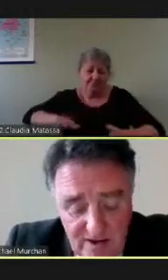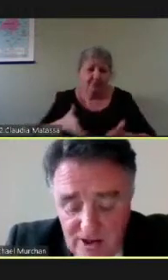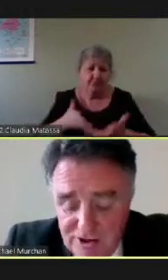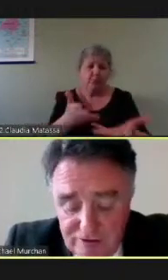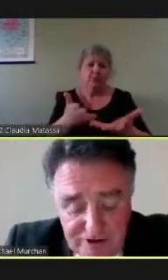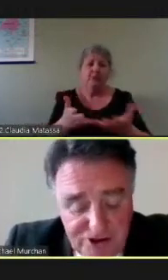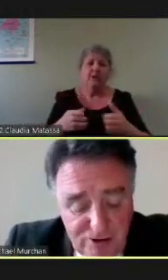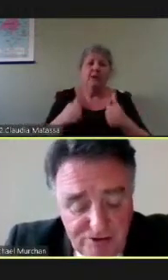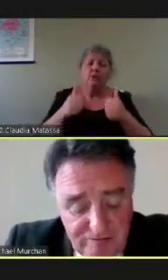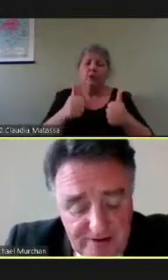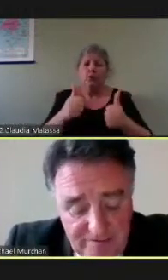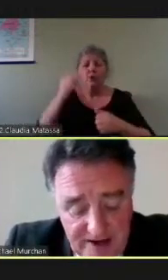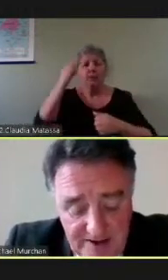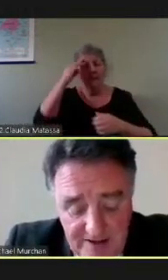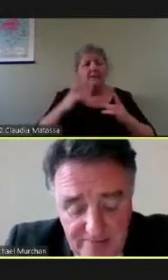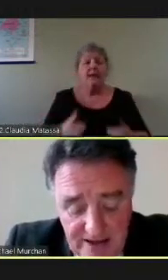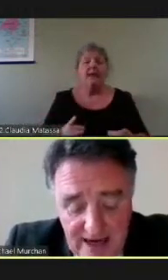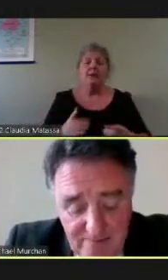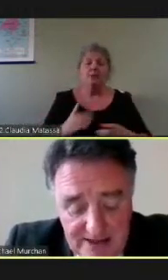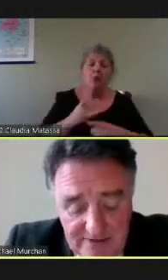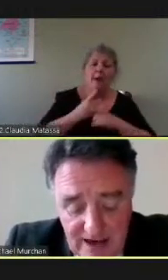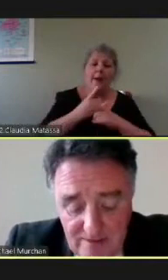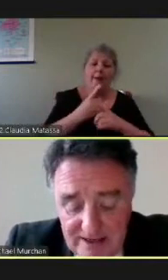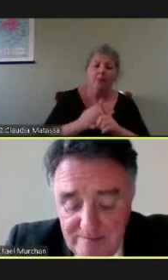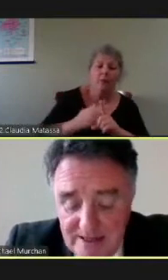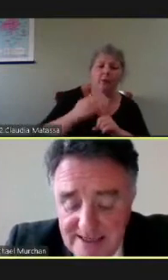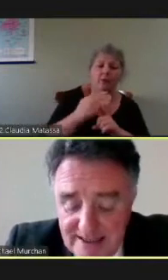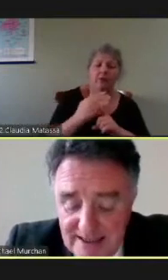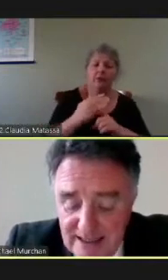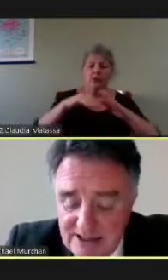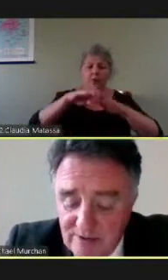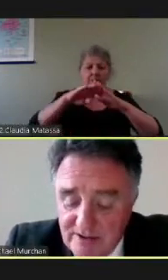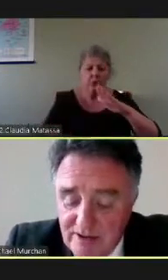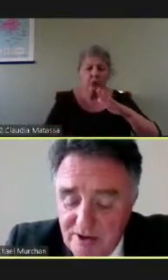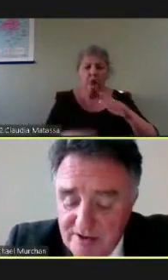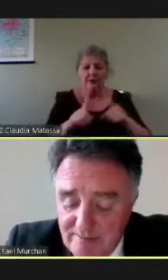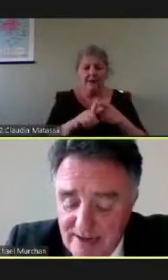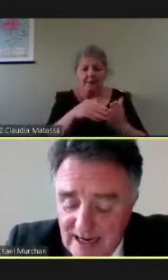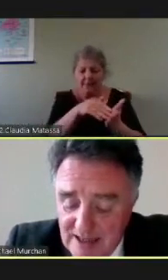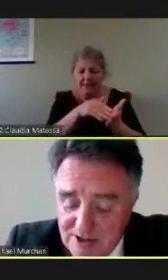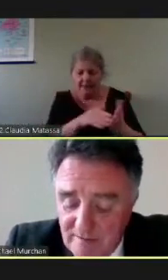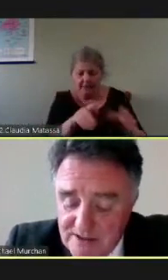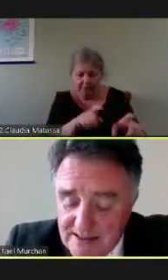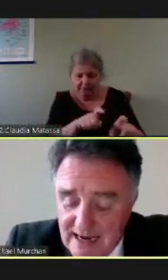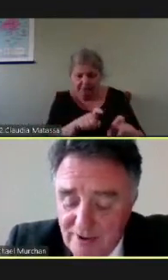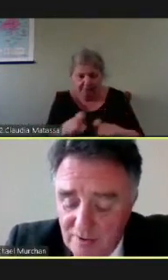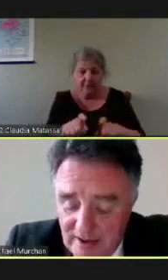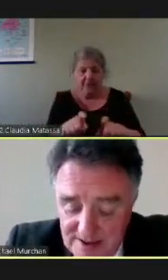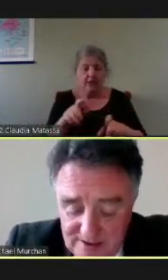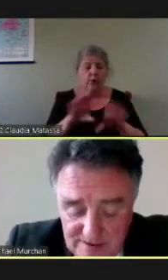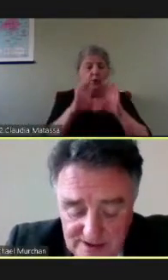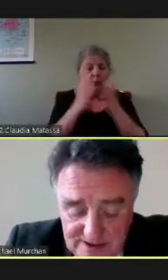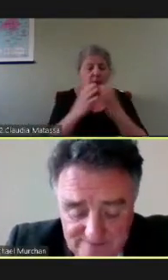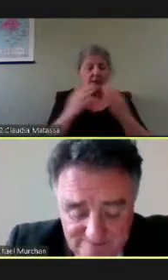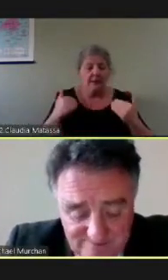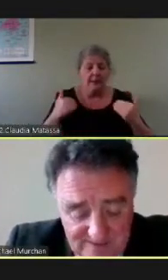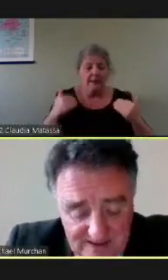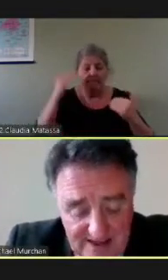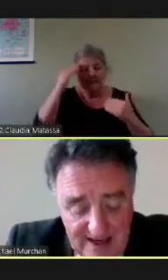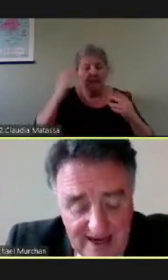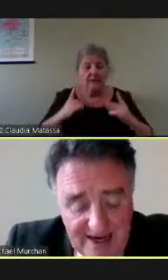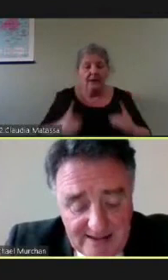recovery, to reduce reoffending by developing and maintaining links with community mental health services and other health